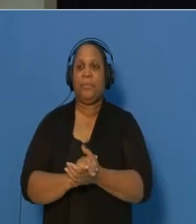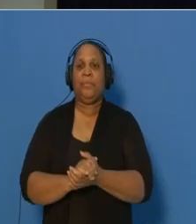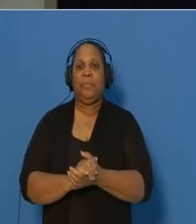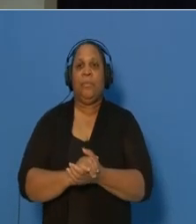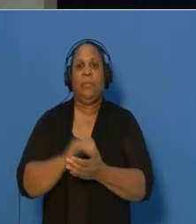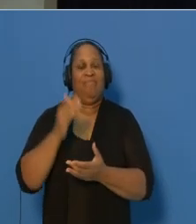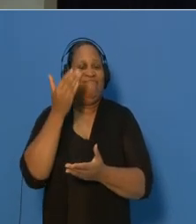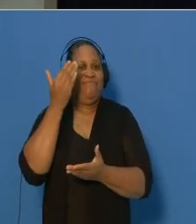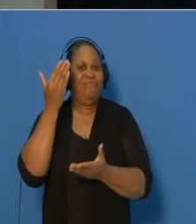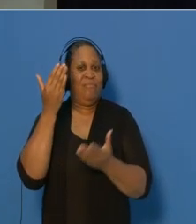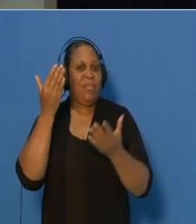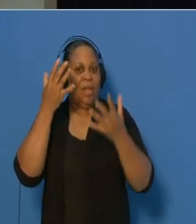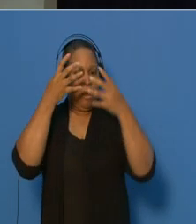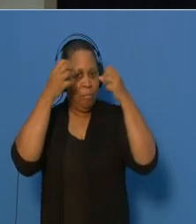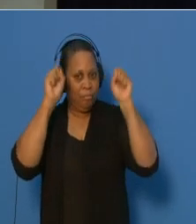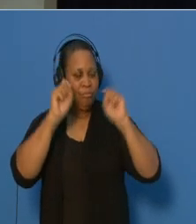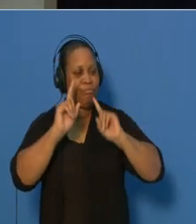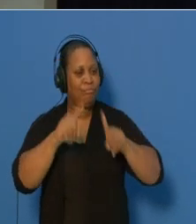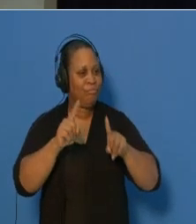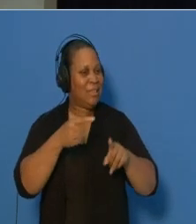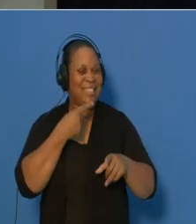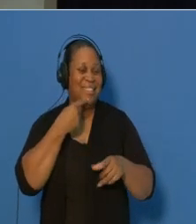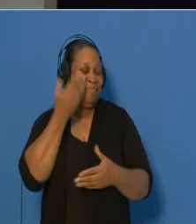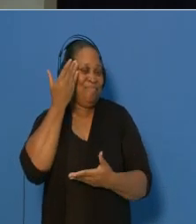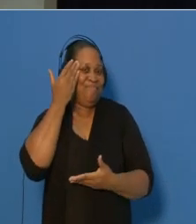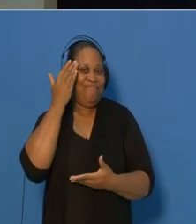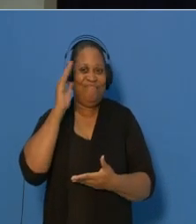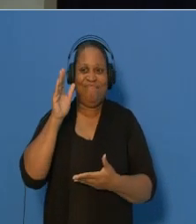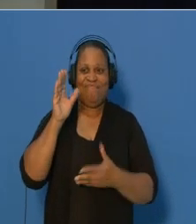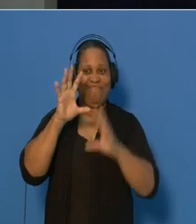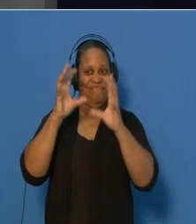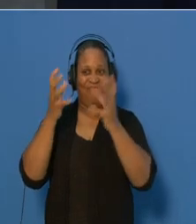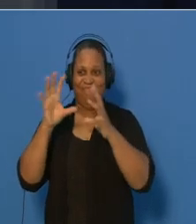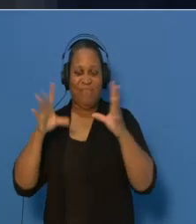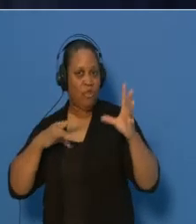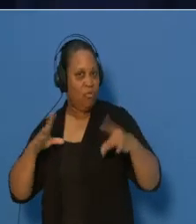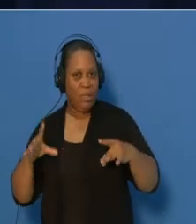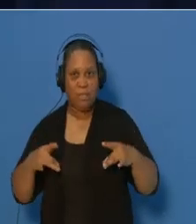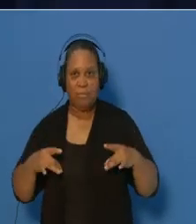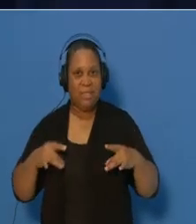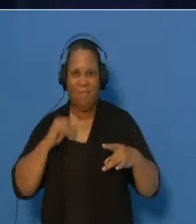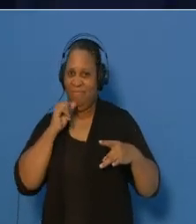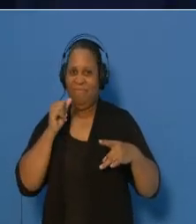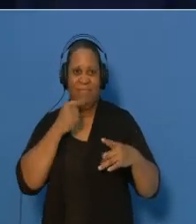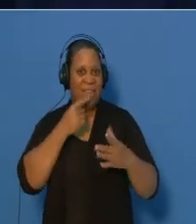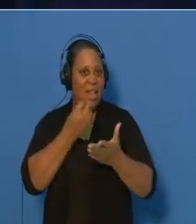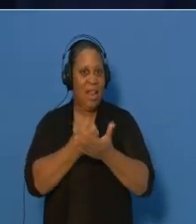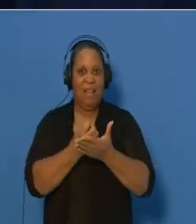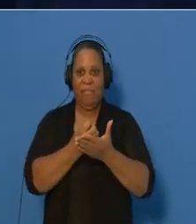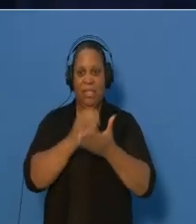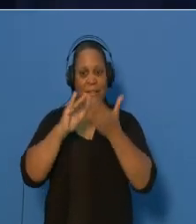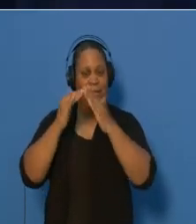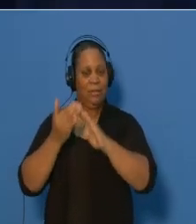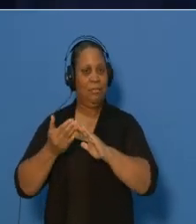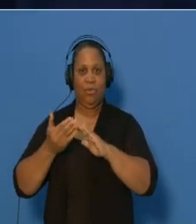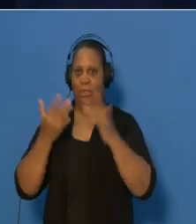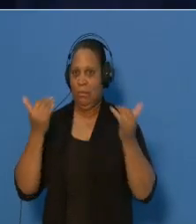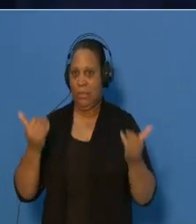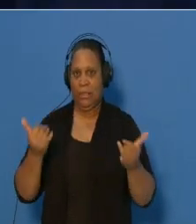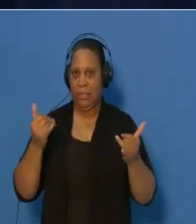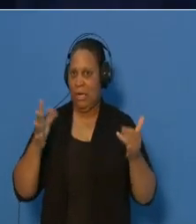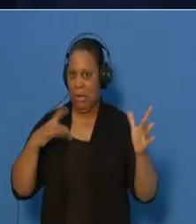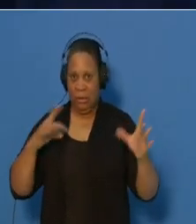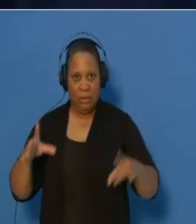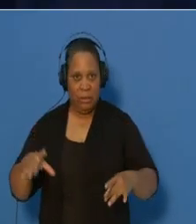We do not classify community transmission because we do not have evidence of community transmission. That community transmission,